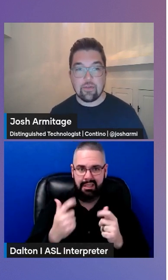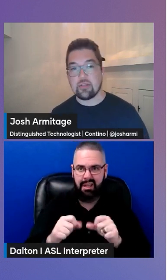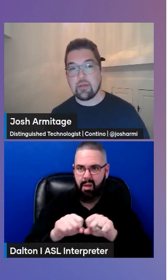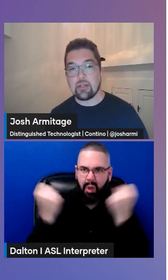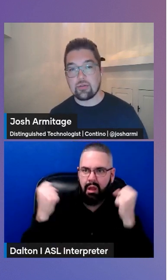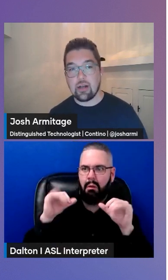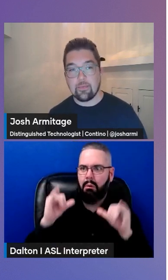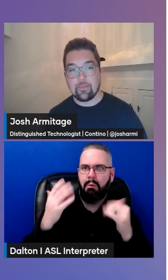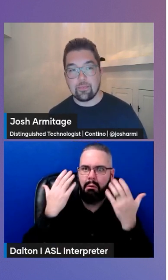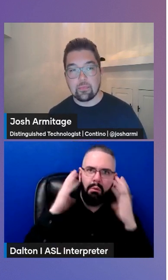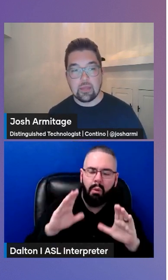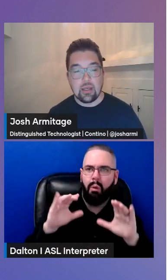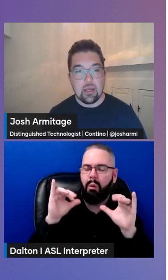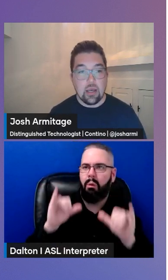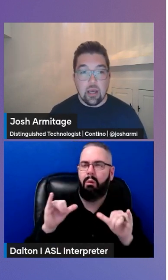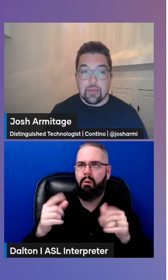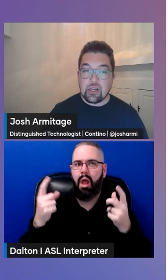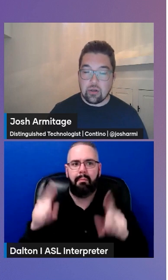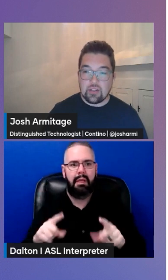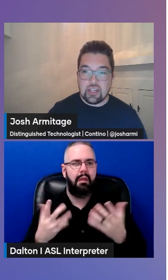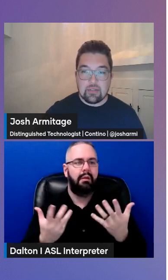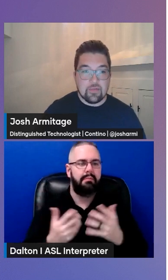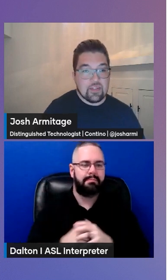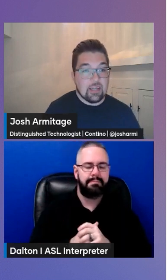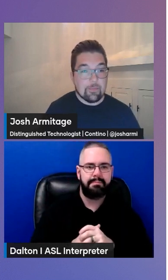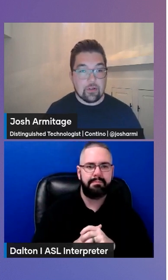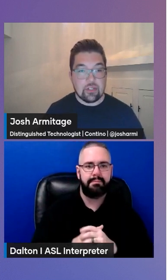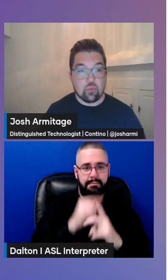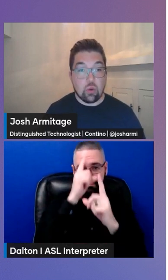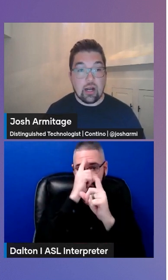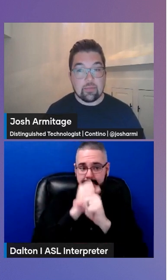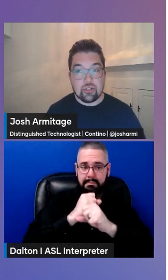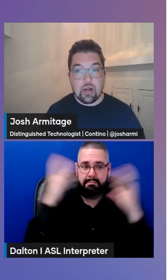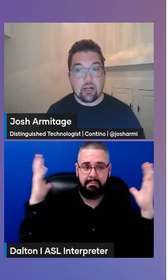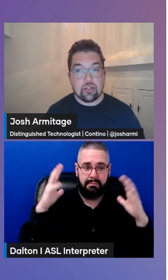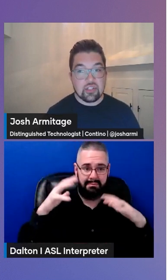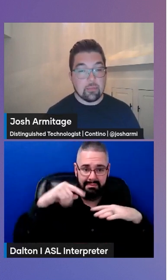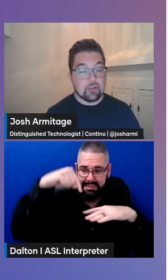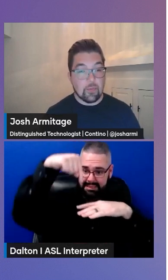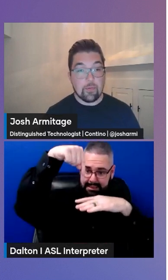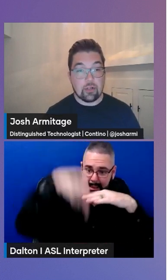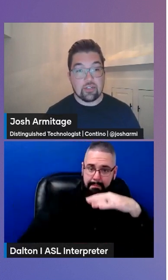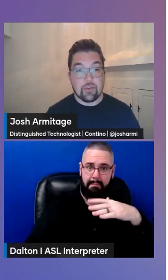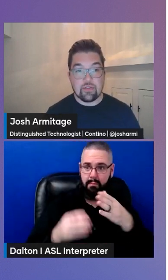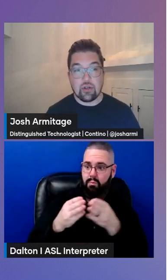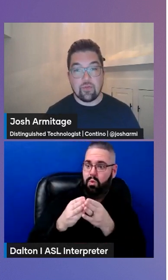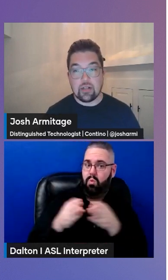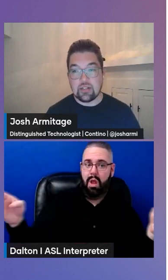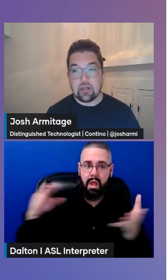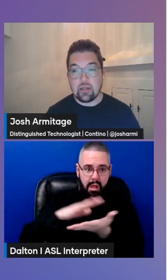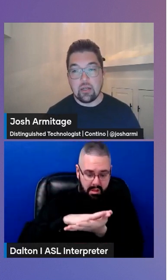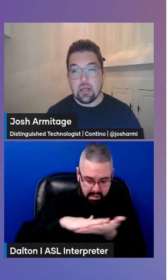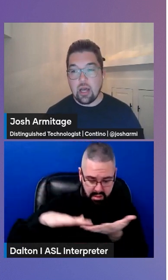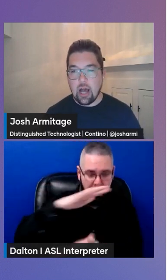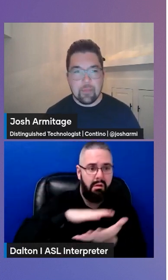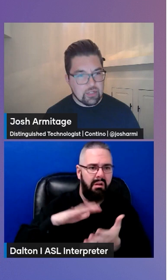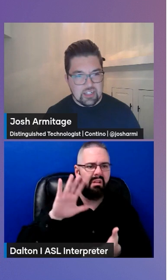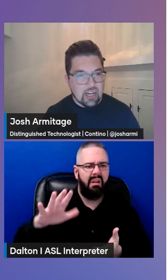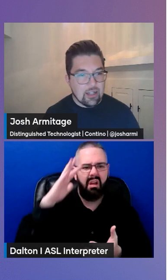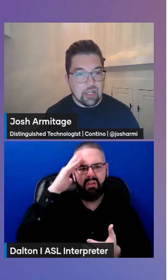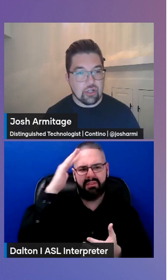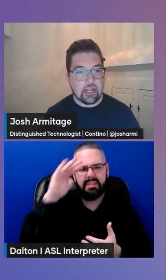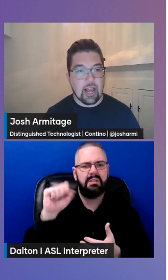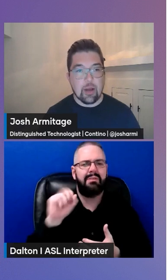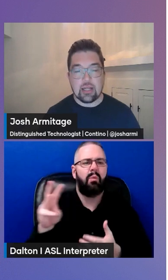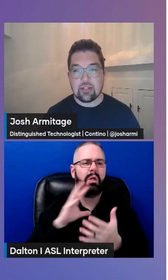in the first place, right? The concept of deep versus wide abstractions comes from a philosophy of software design. There was a